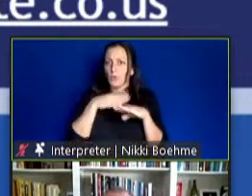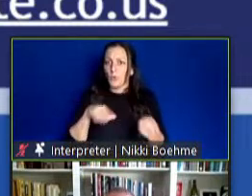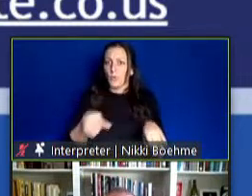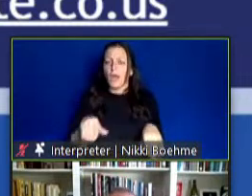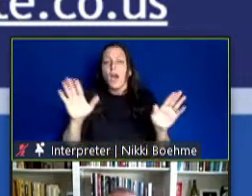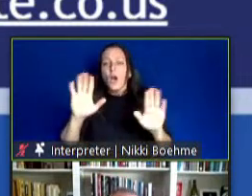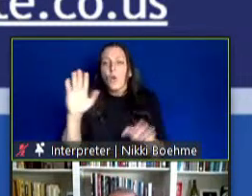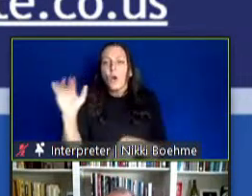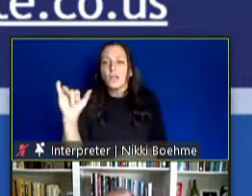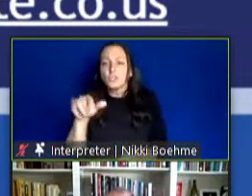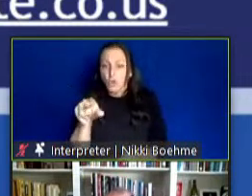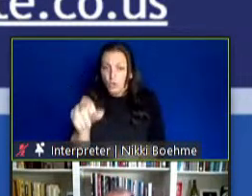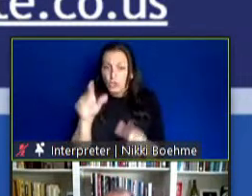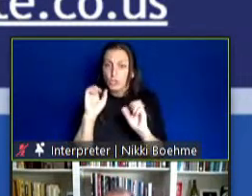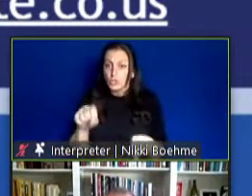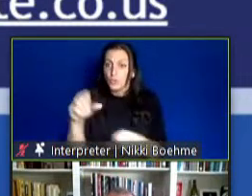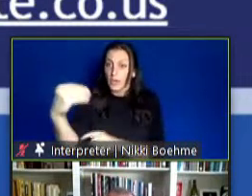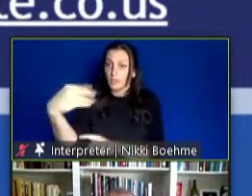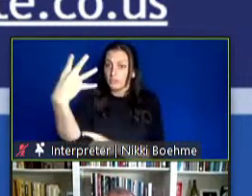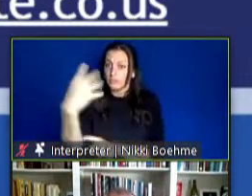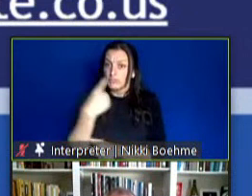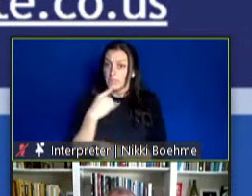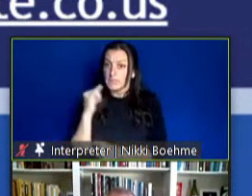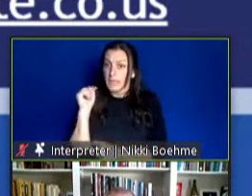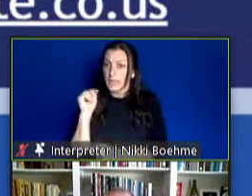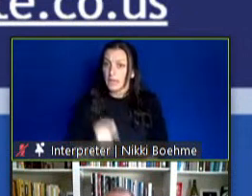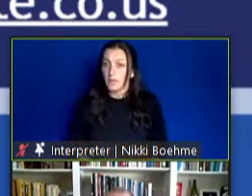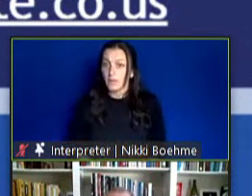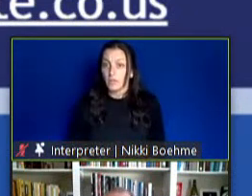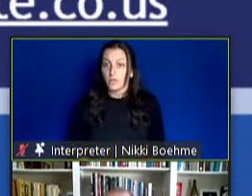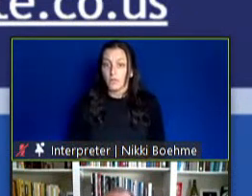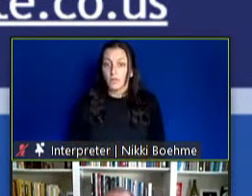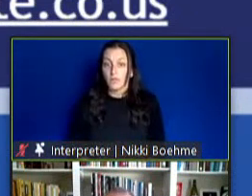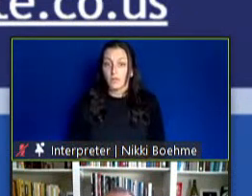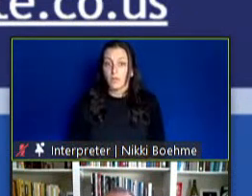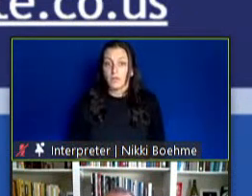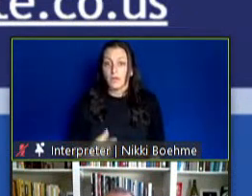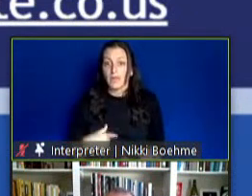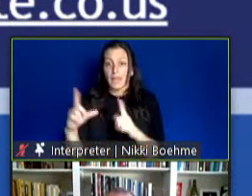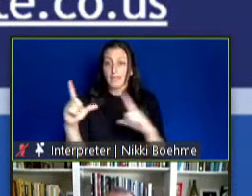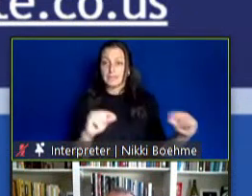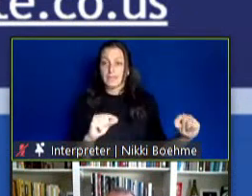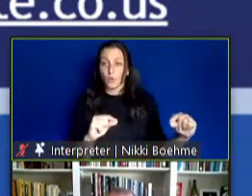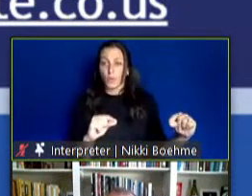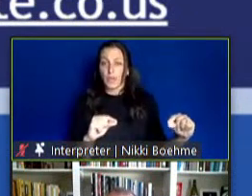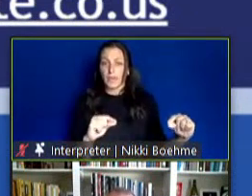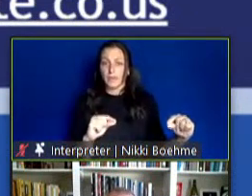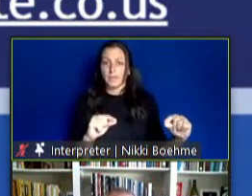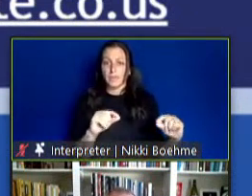And are you guys able to go on camera and say this? And take away the media Q&A part?